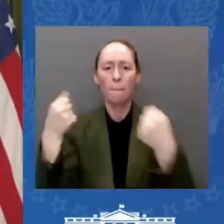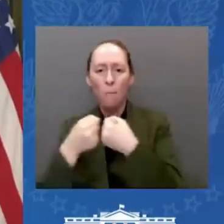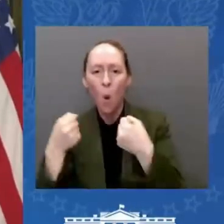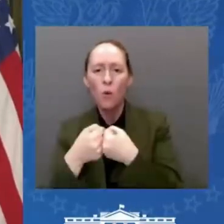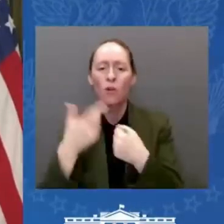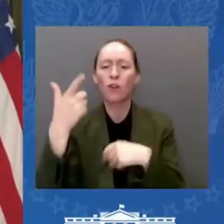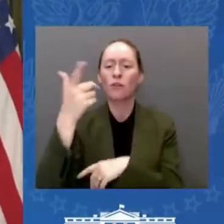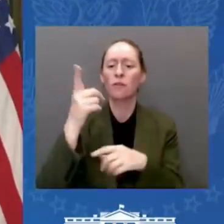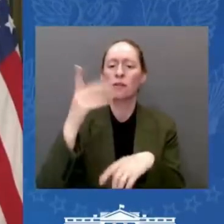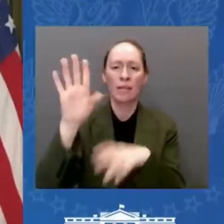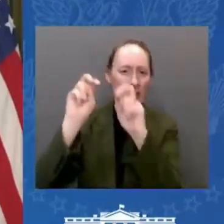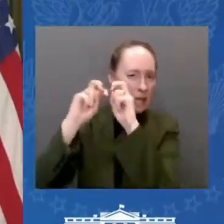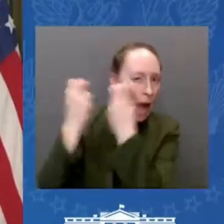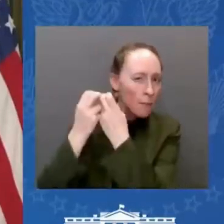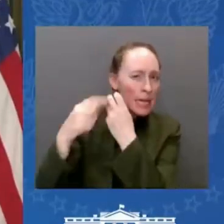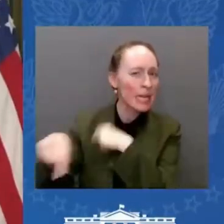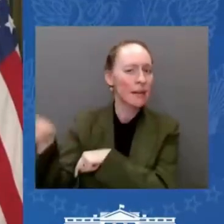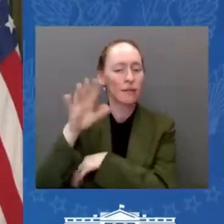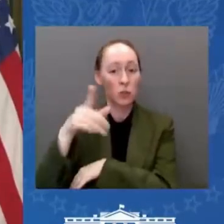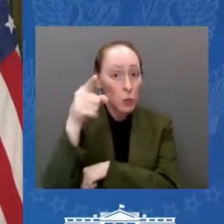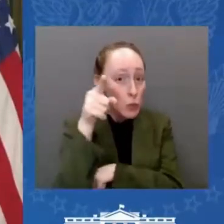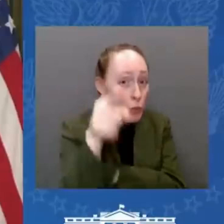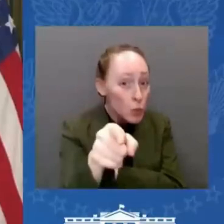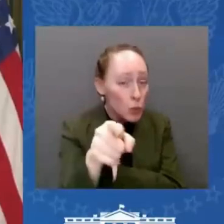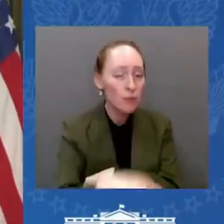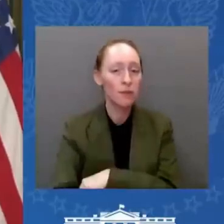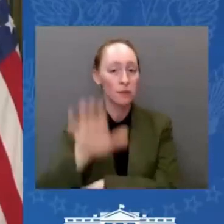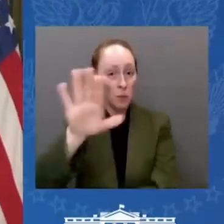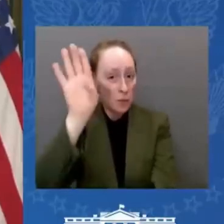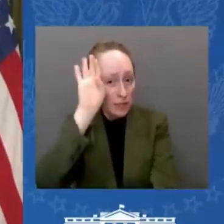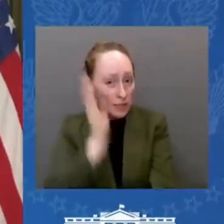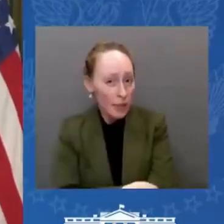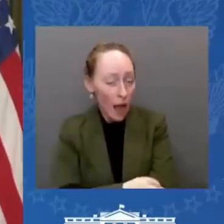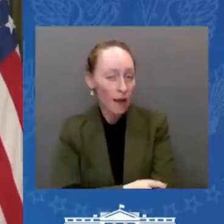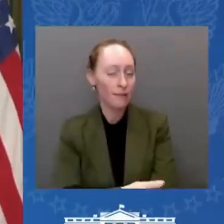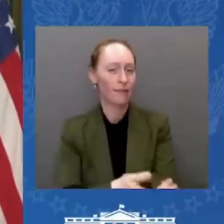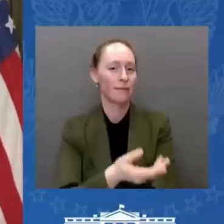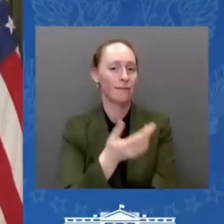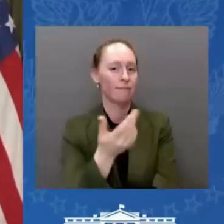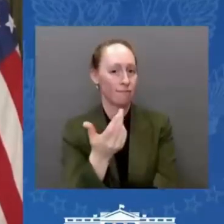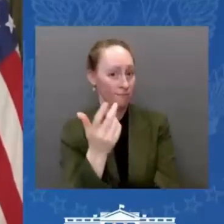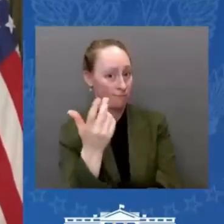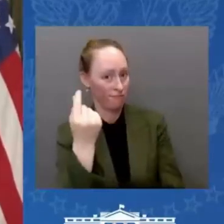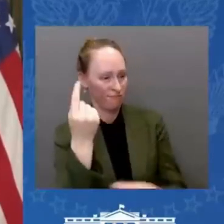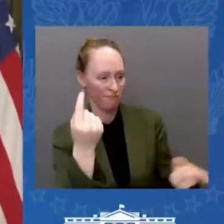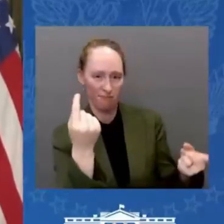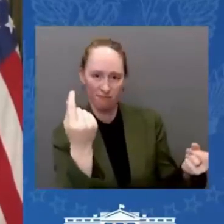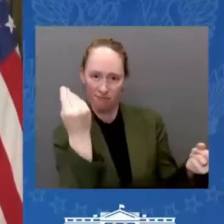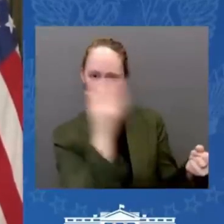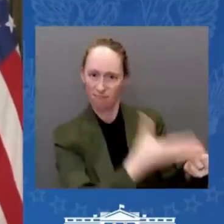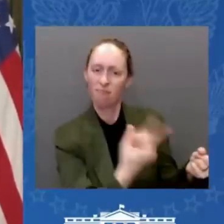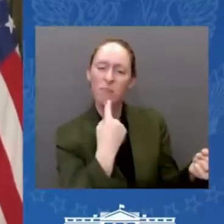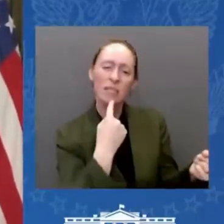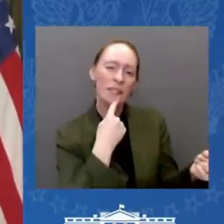want to investigate your son. What's your message to Republicans who are considering investigating your family and particularly